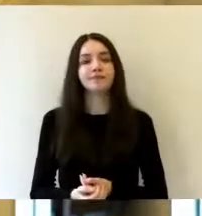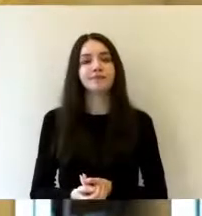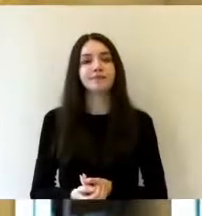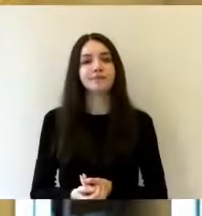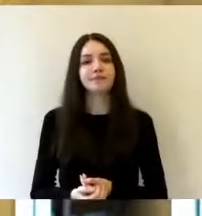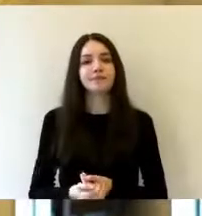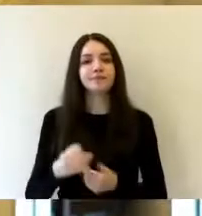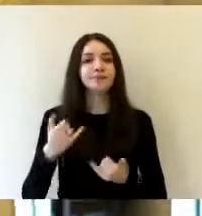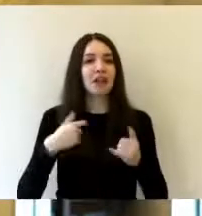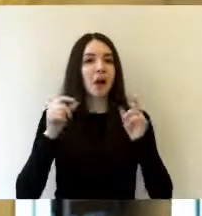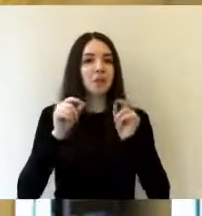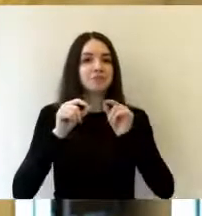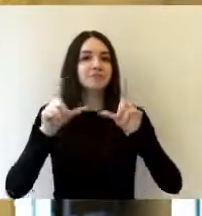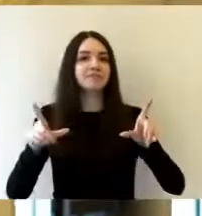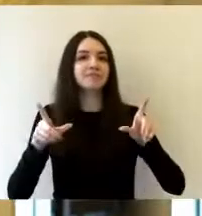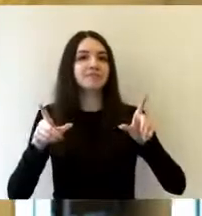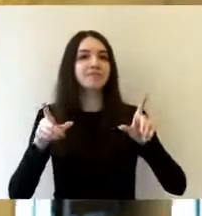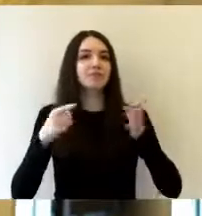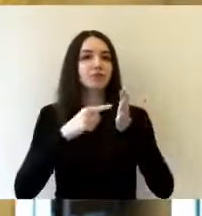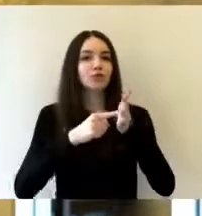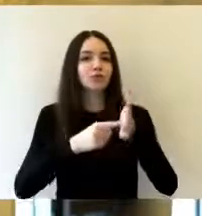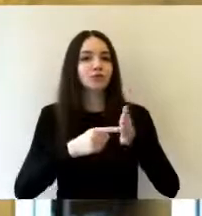We're pulling it up now.